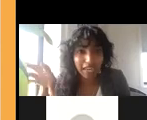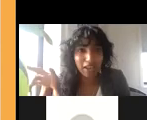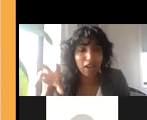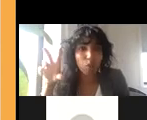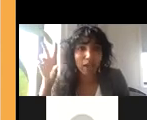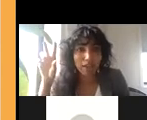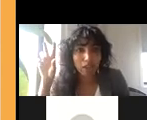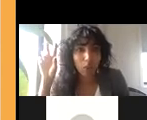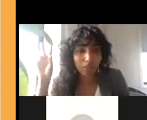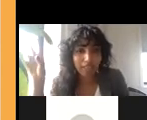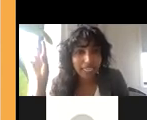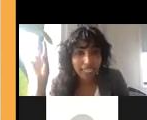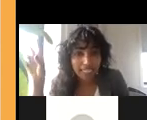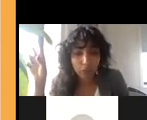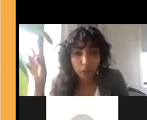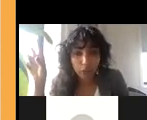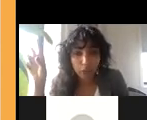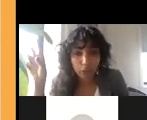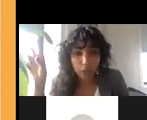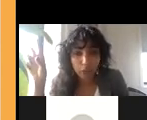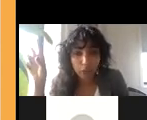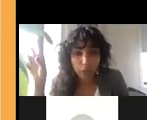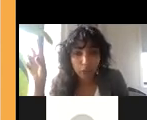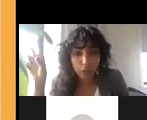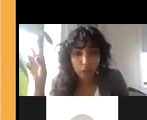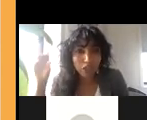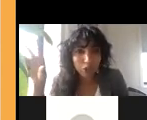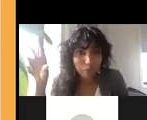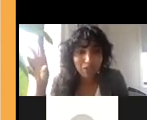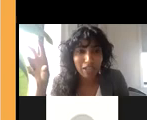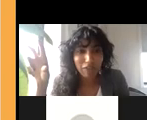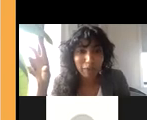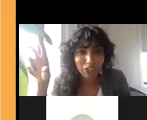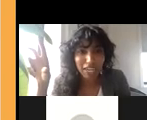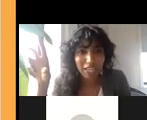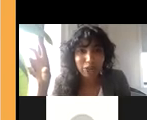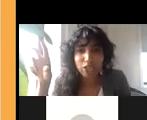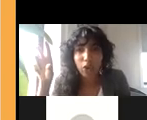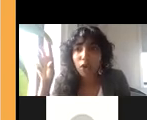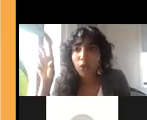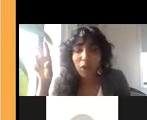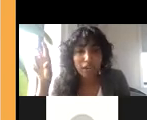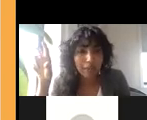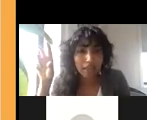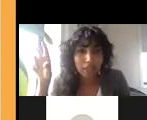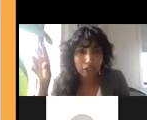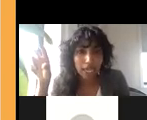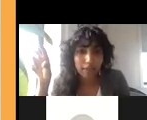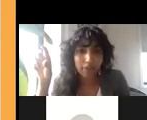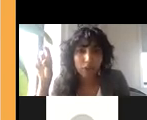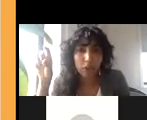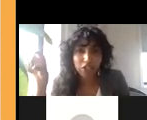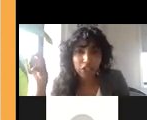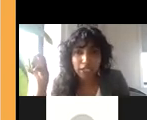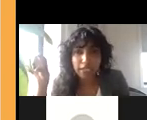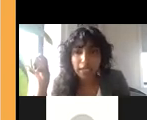visioning of what we'd like to see in the world. But before we get there, we just threw a bunch of information at you. So we wanted to make a little time